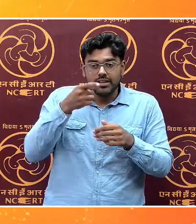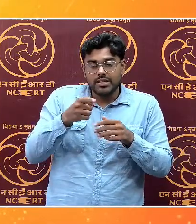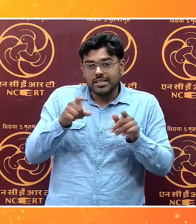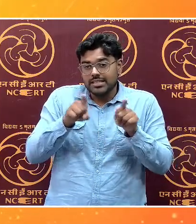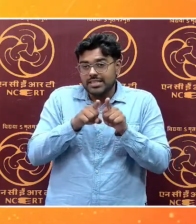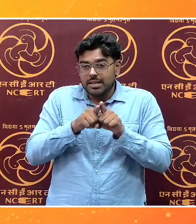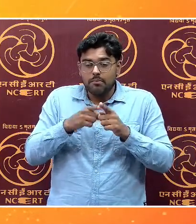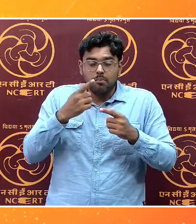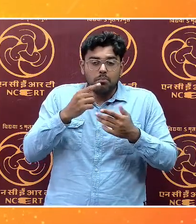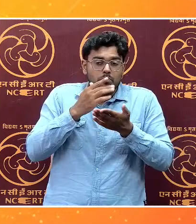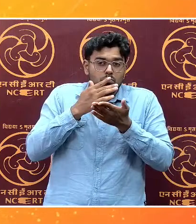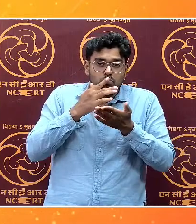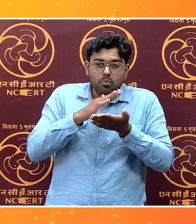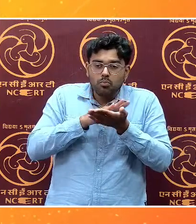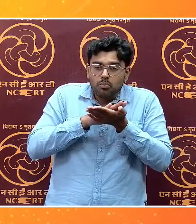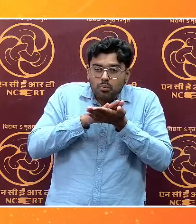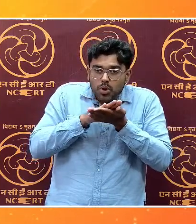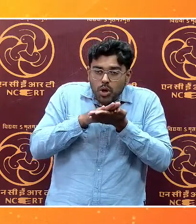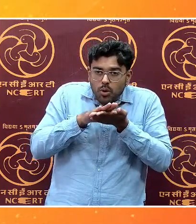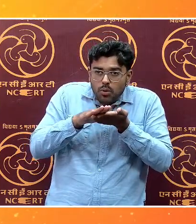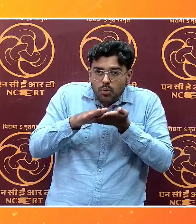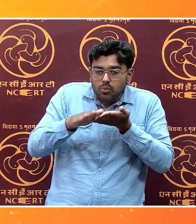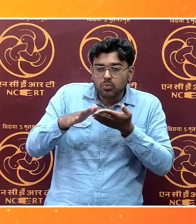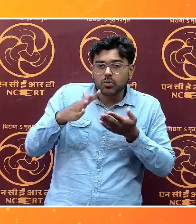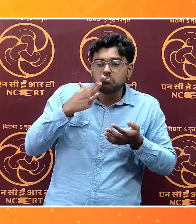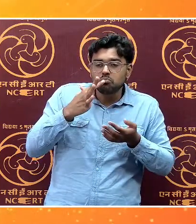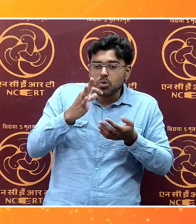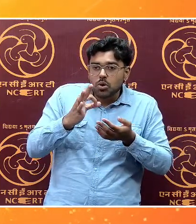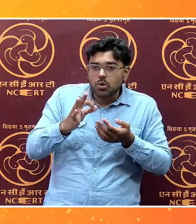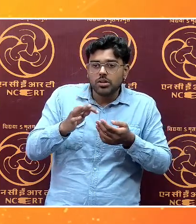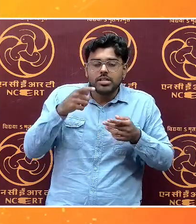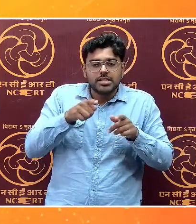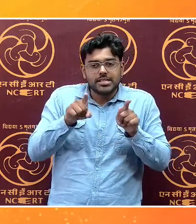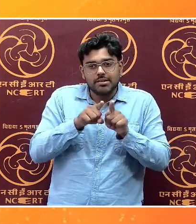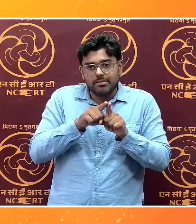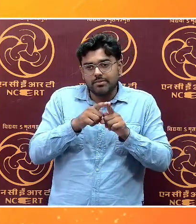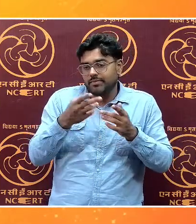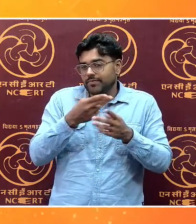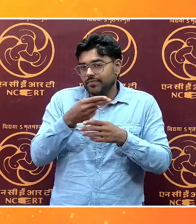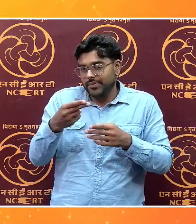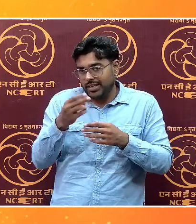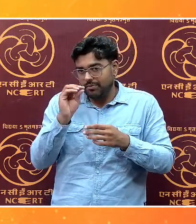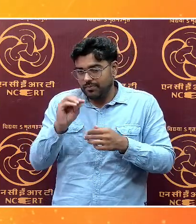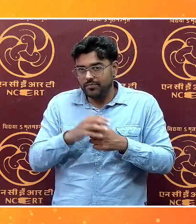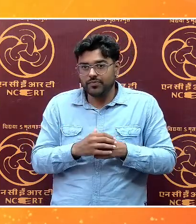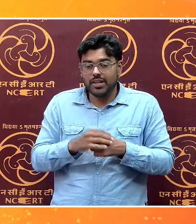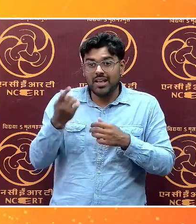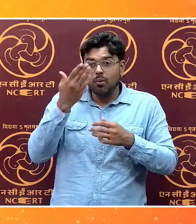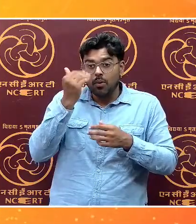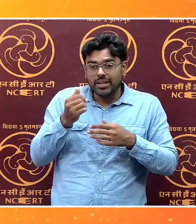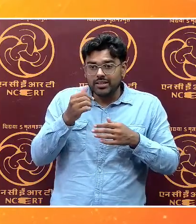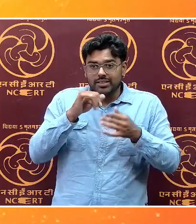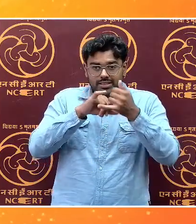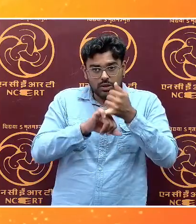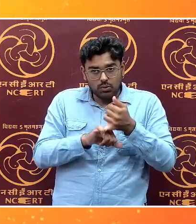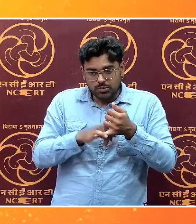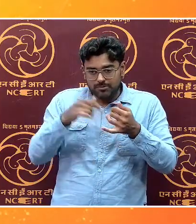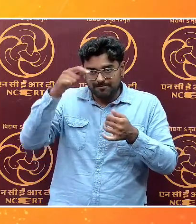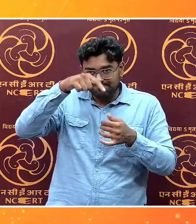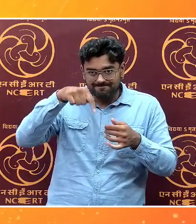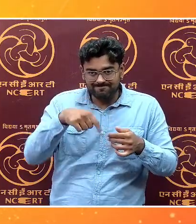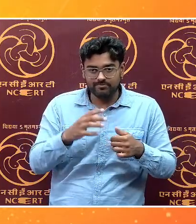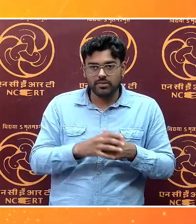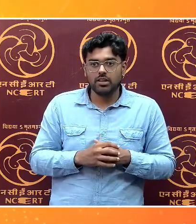also considered very sacred. Therefore, it is called Dakshin Ganga because it flows through southern India.